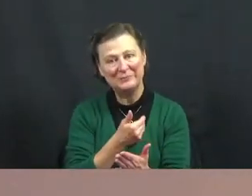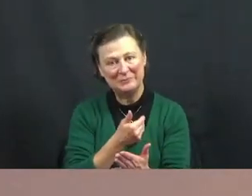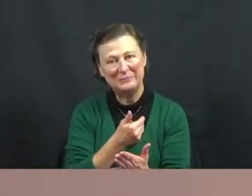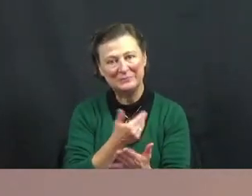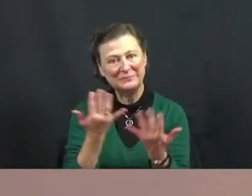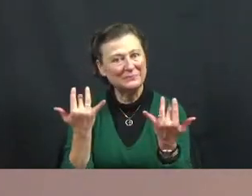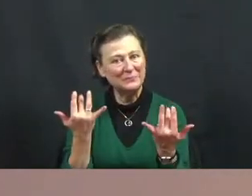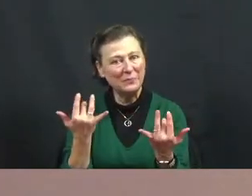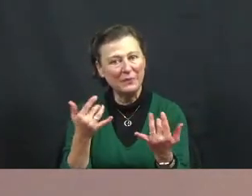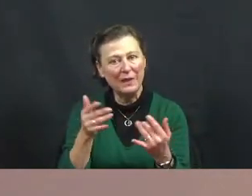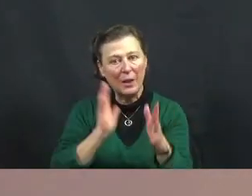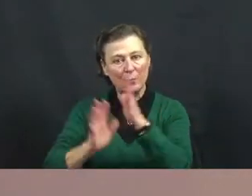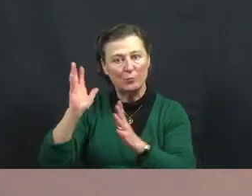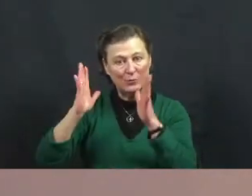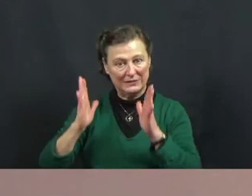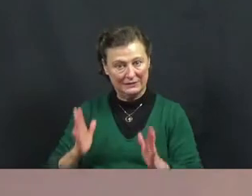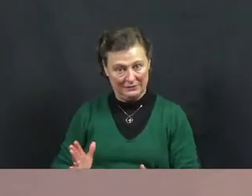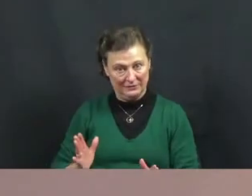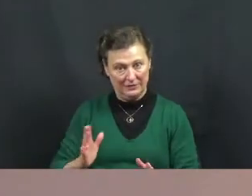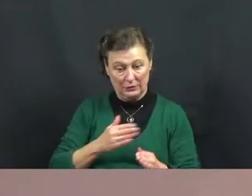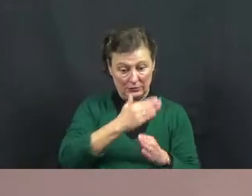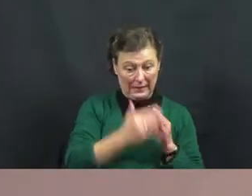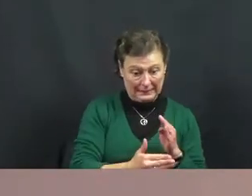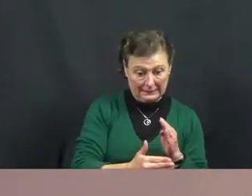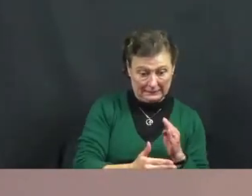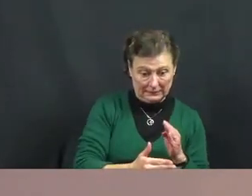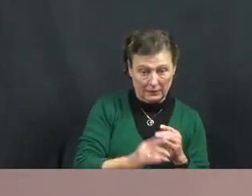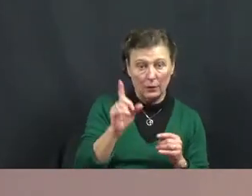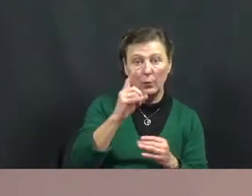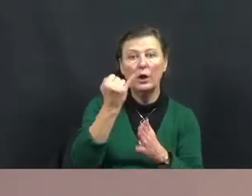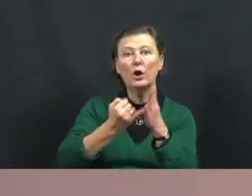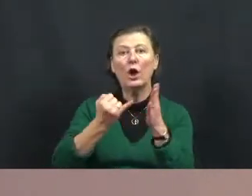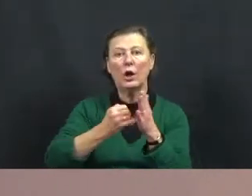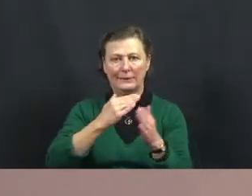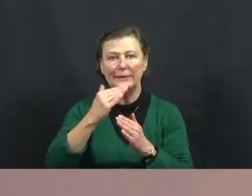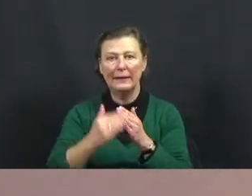his predecessor ended where art ends.